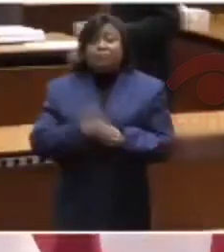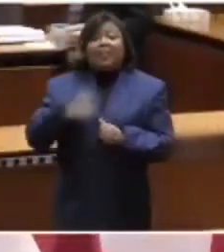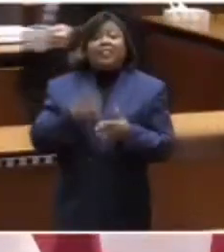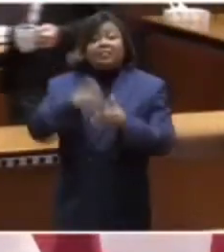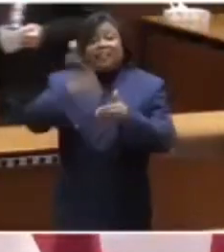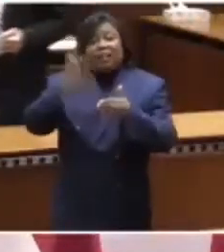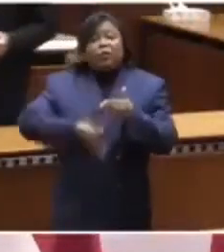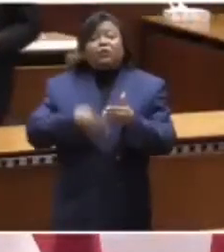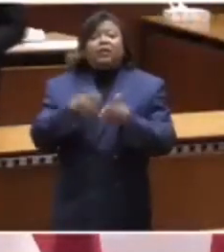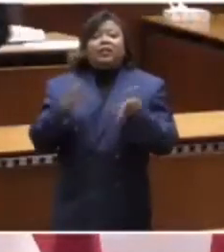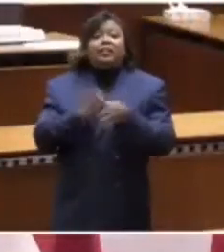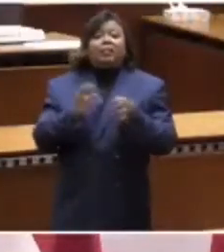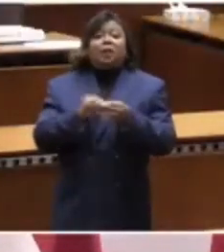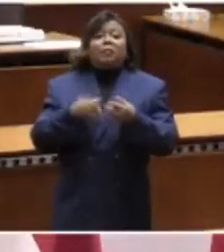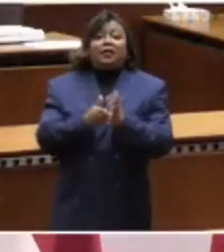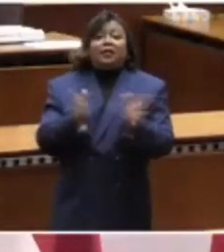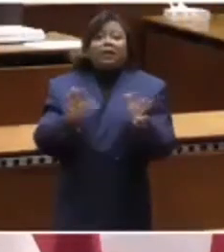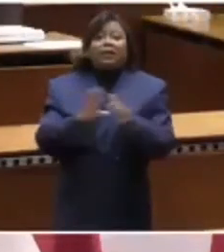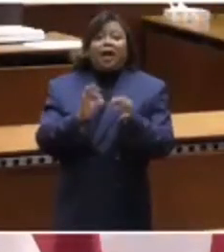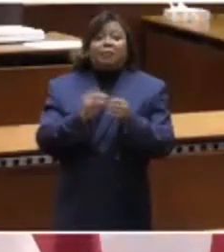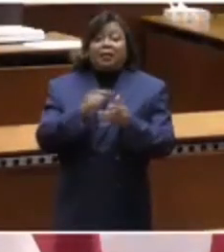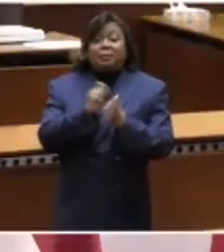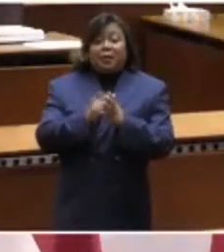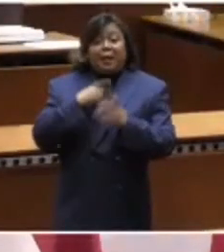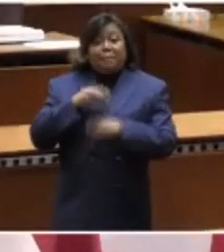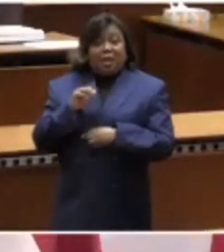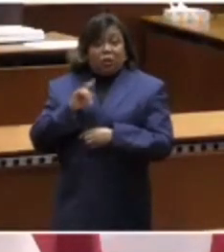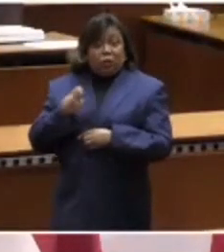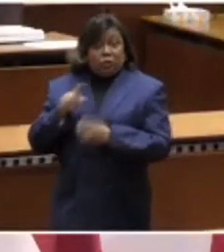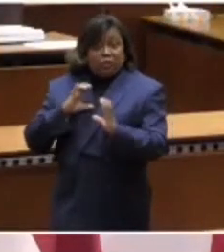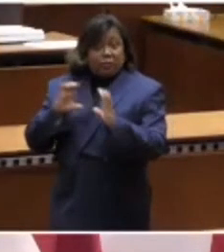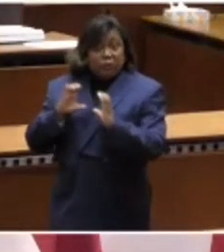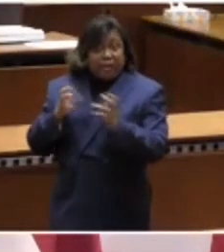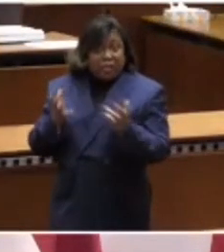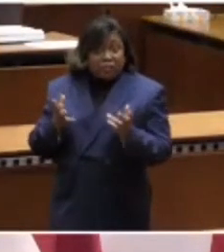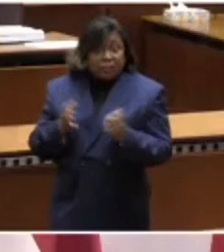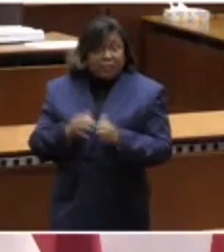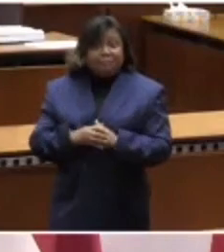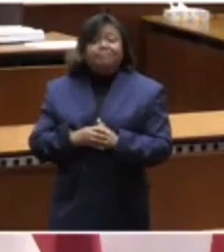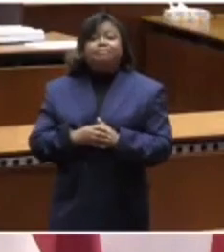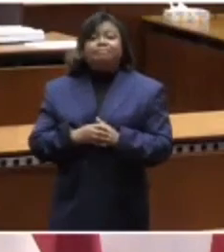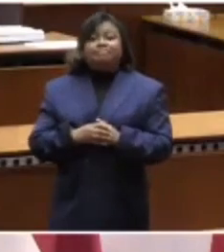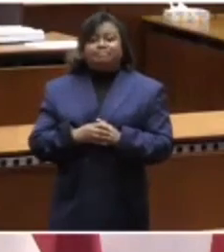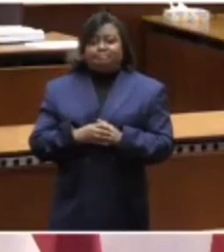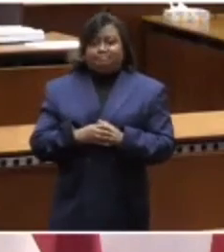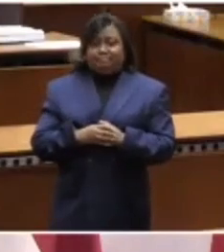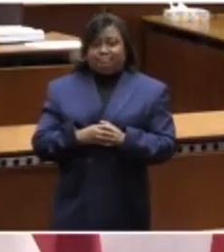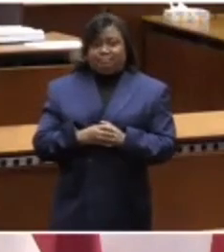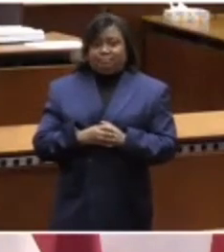This concludes the public comment period. Madam Clerk, communications.